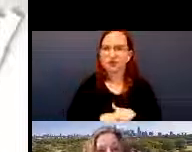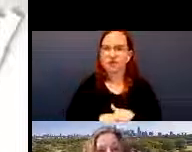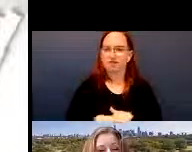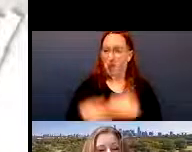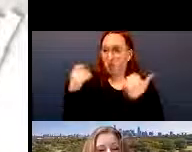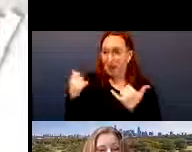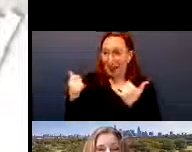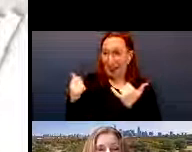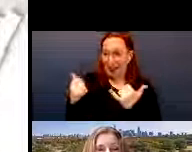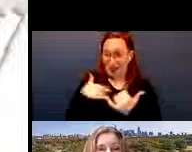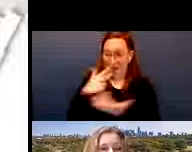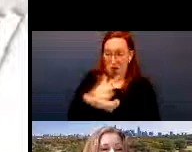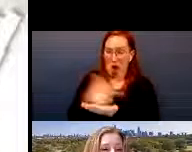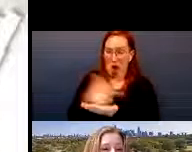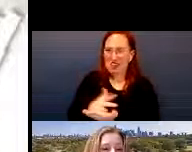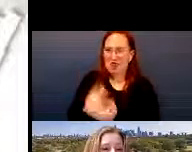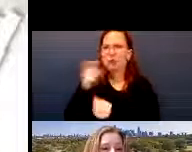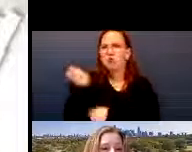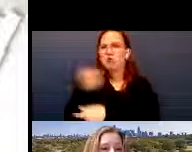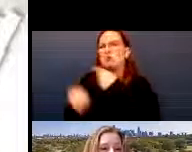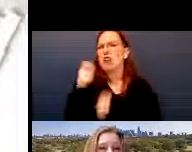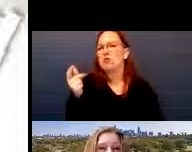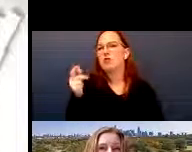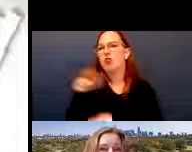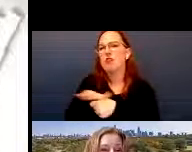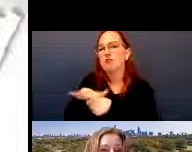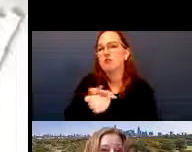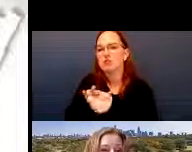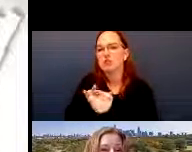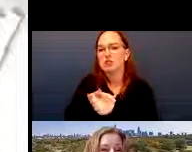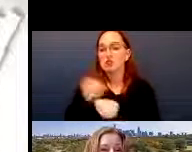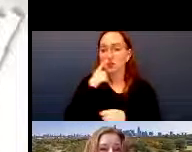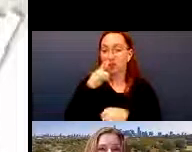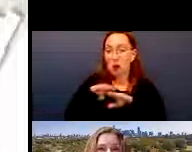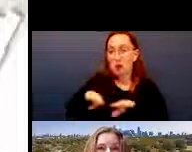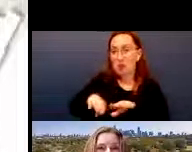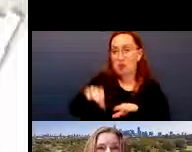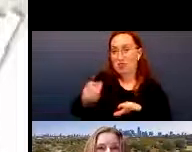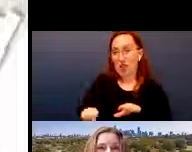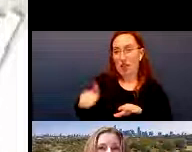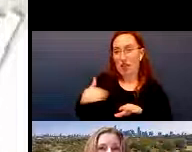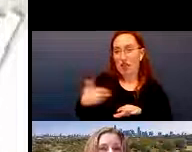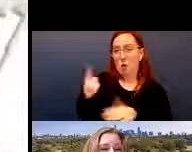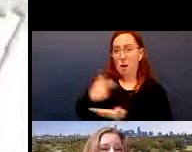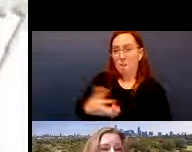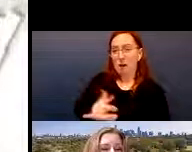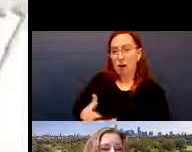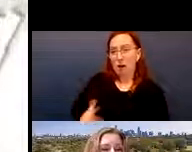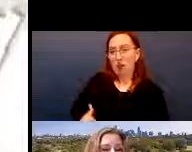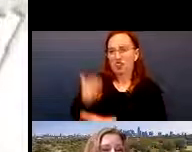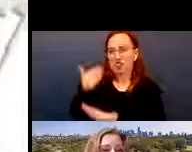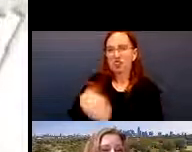currently. And on the south side of the pool, parking is organized at one point near